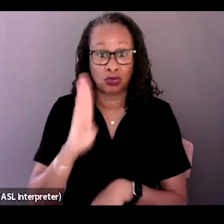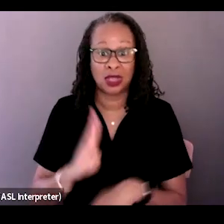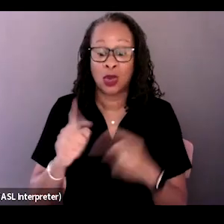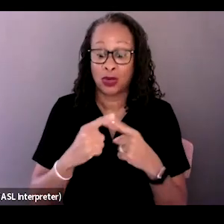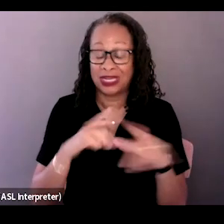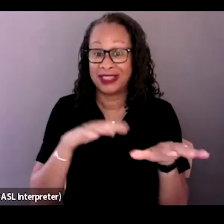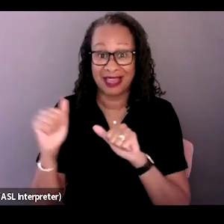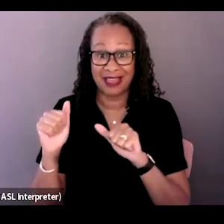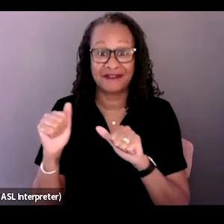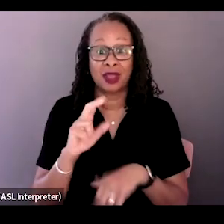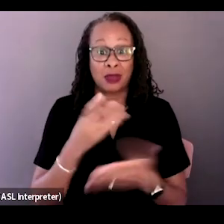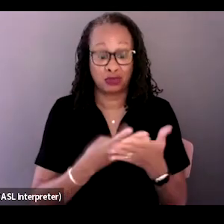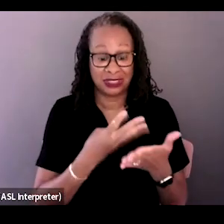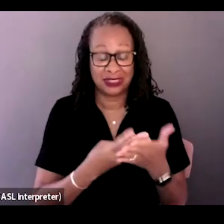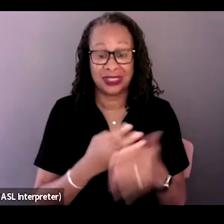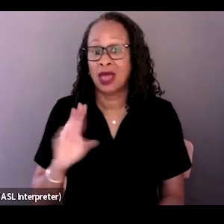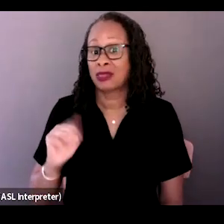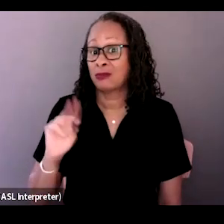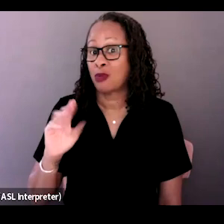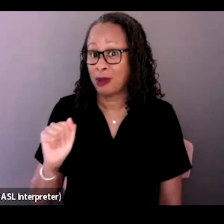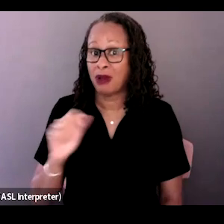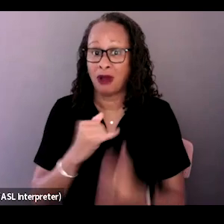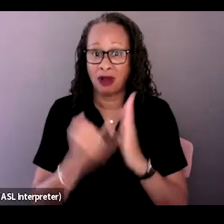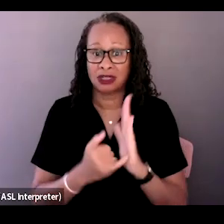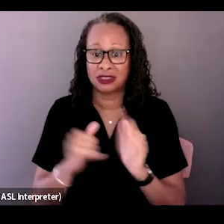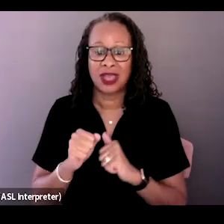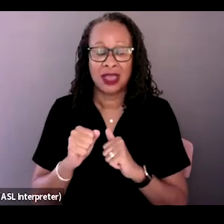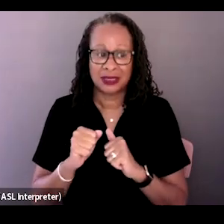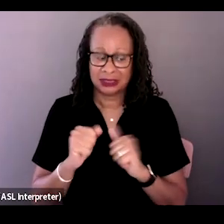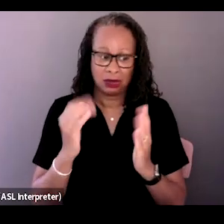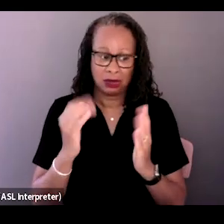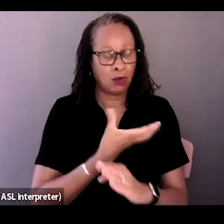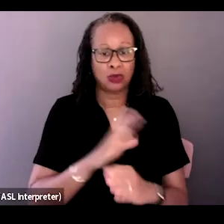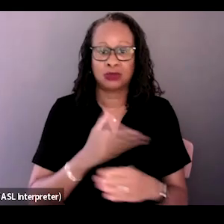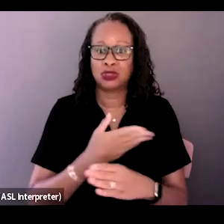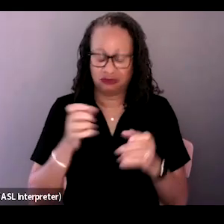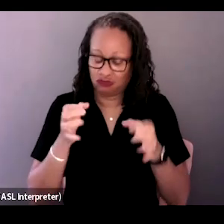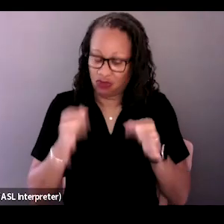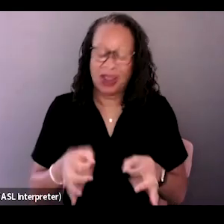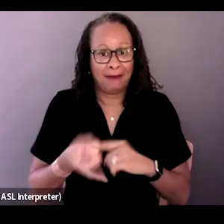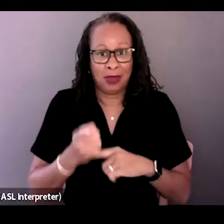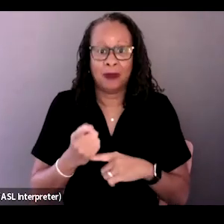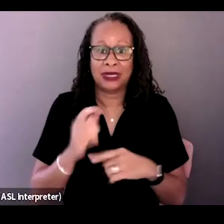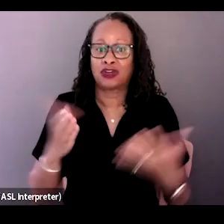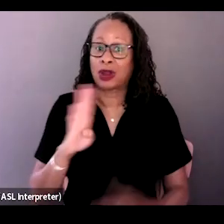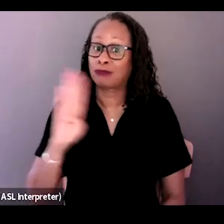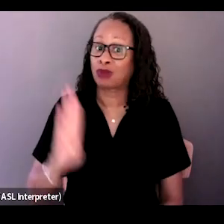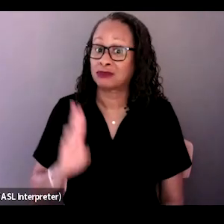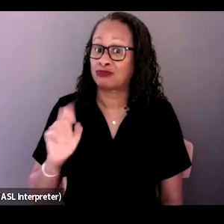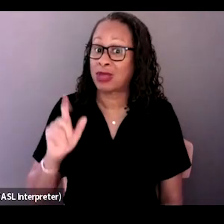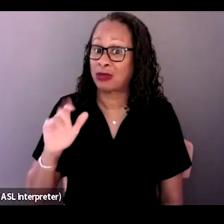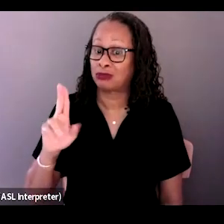later. The rumba artists actually composed the Independence Cha-Cha on the spot here in Brussels. So the music is not all is always